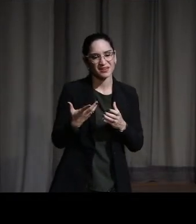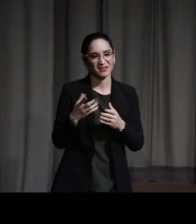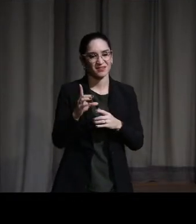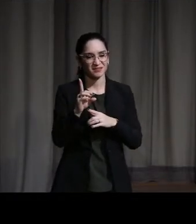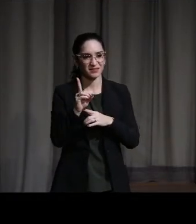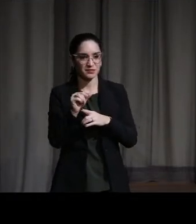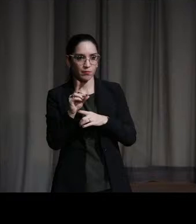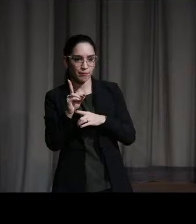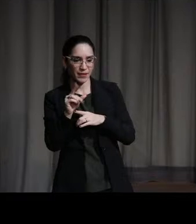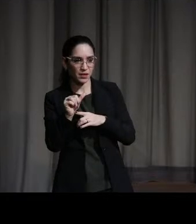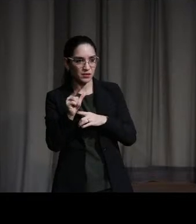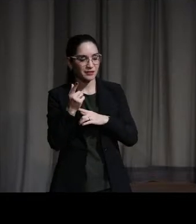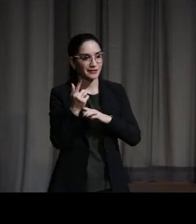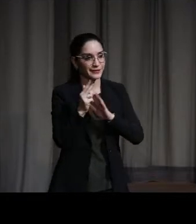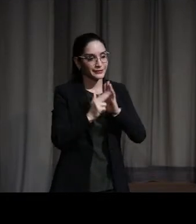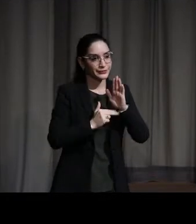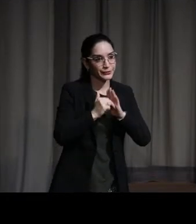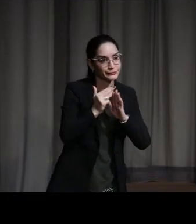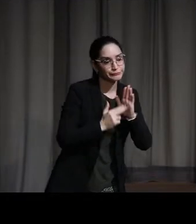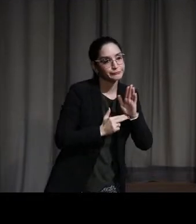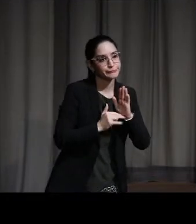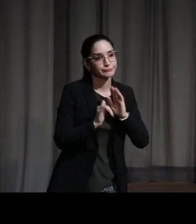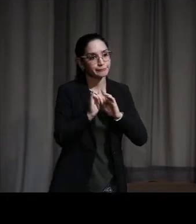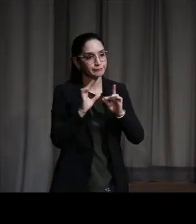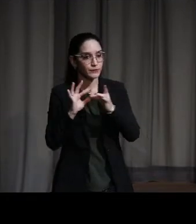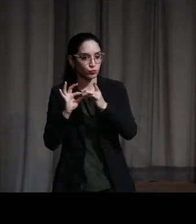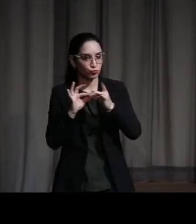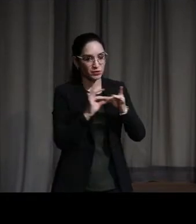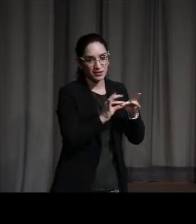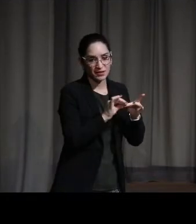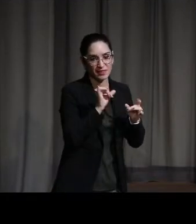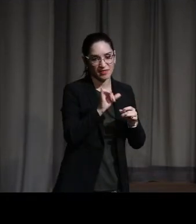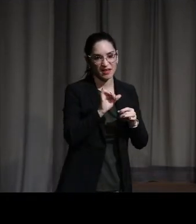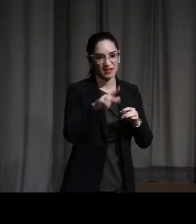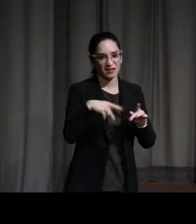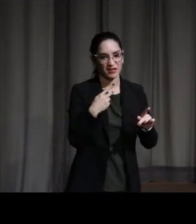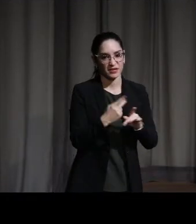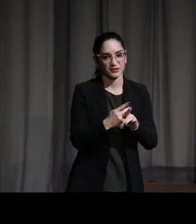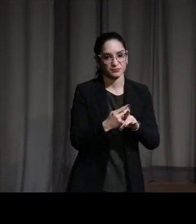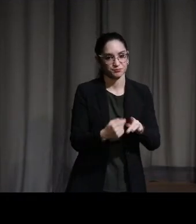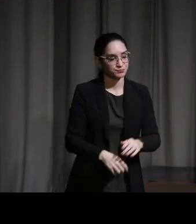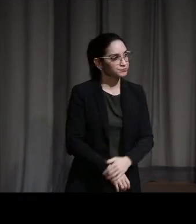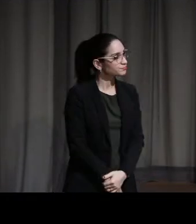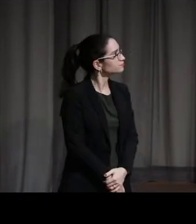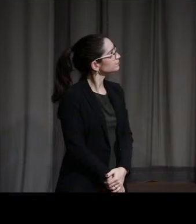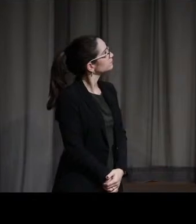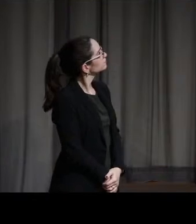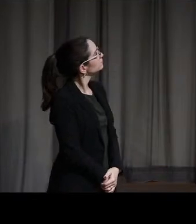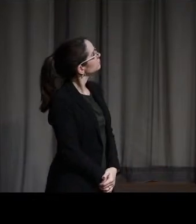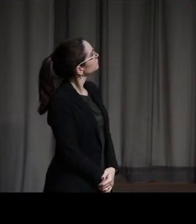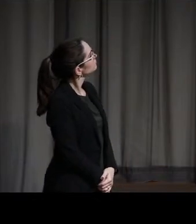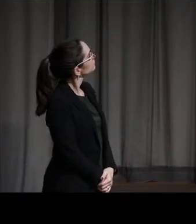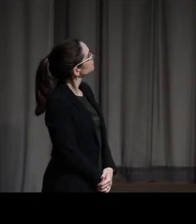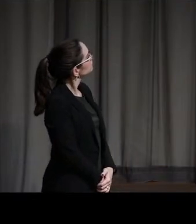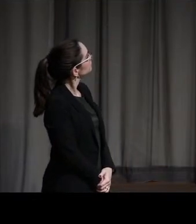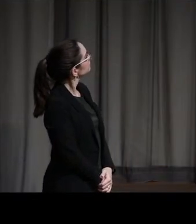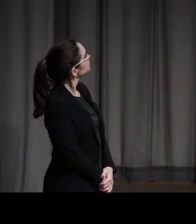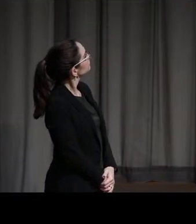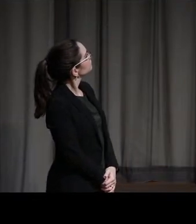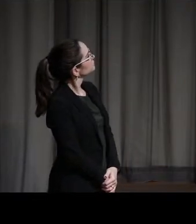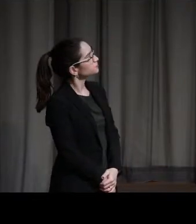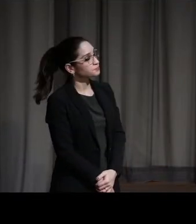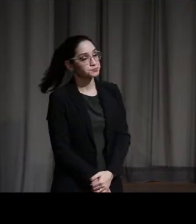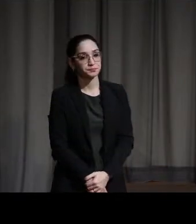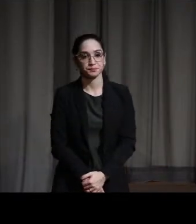So yeah, the personal circumstances and the political, I think, are intertwined. So Dr. Damian, speaking of that, then we turn to